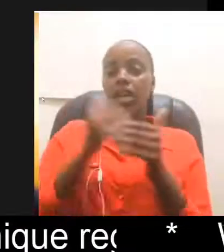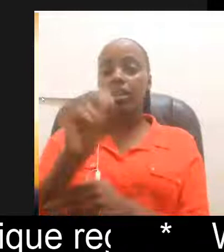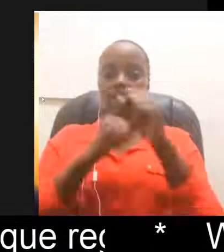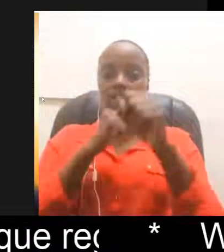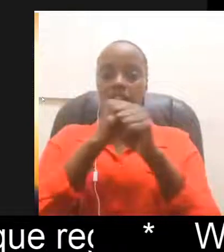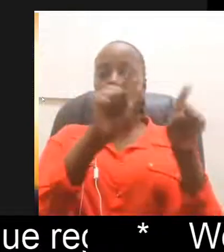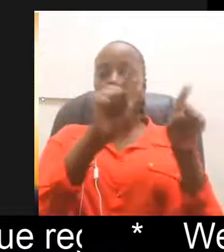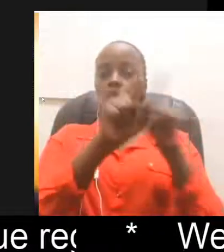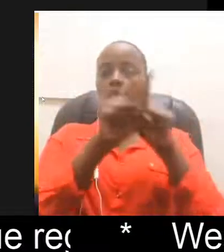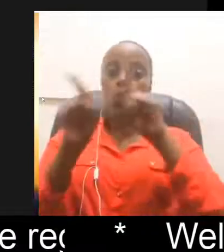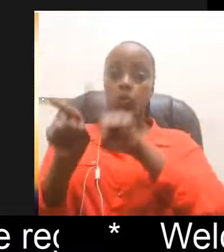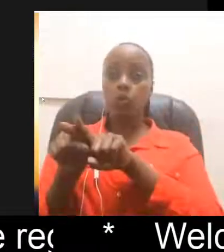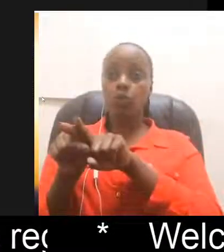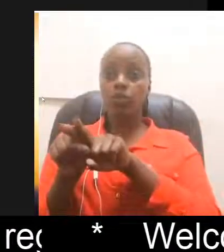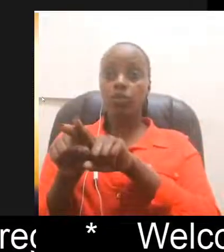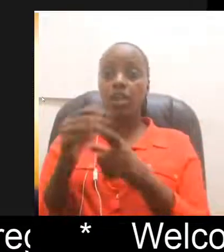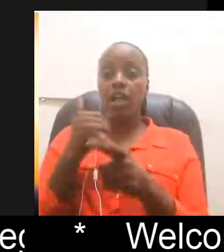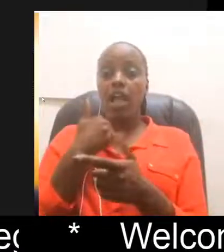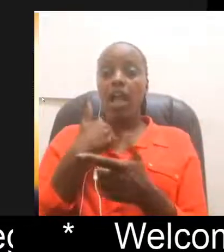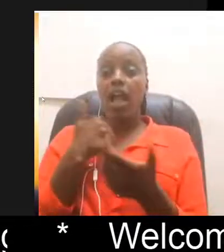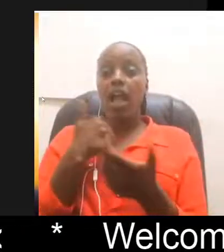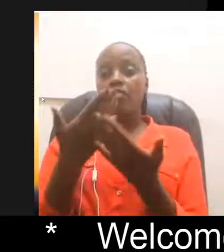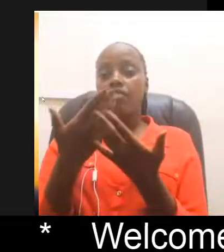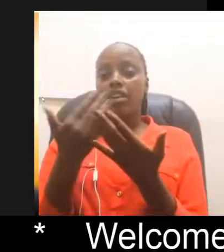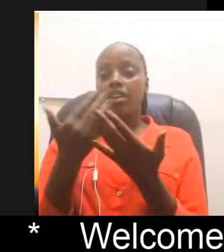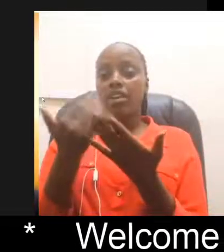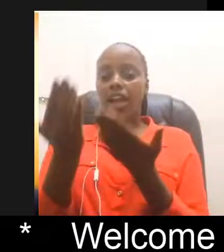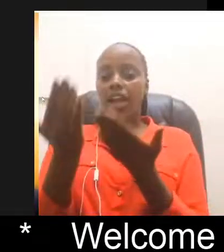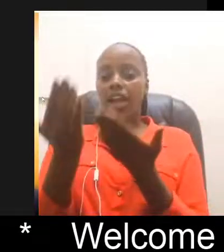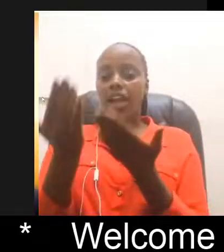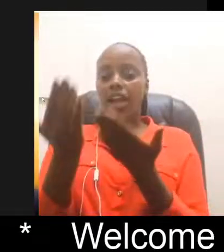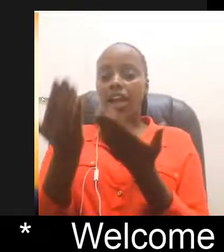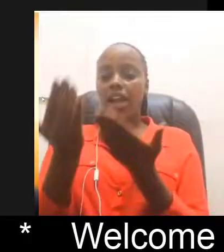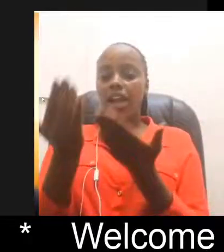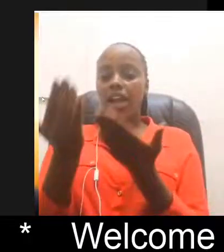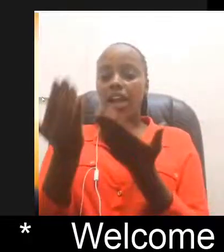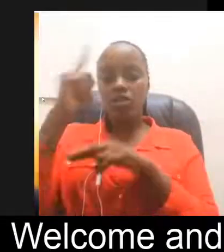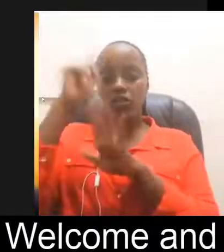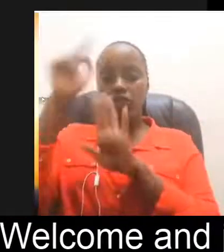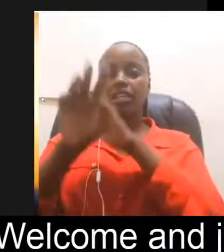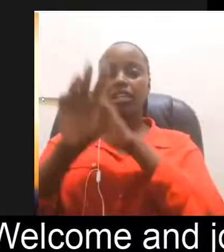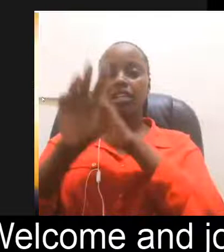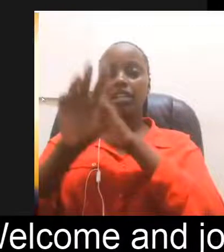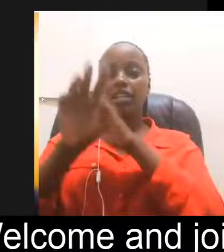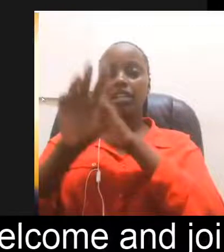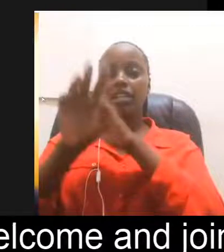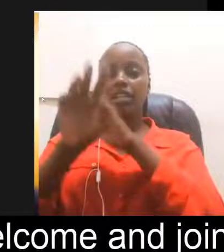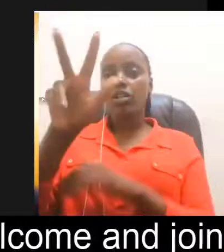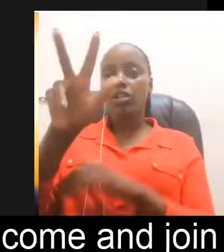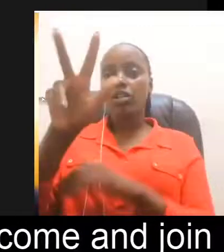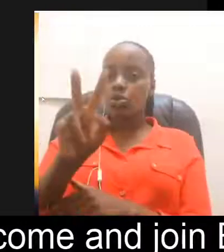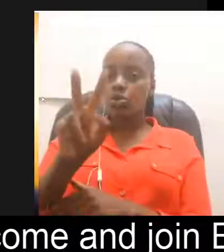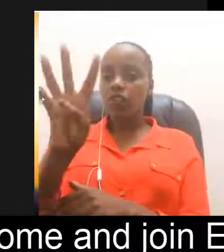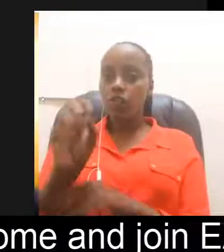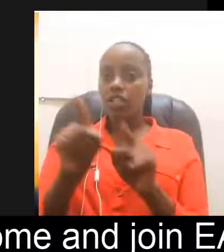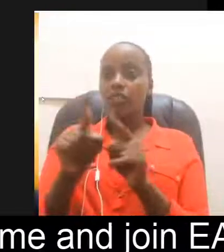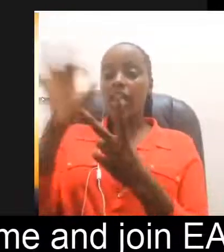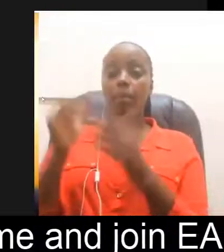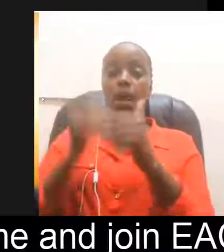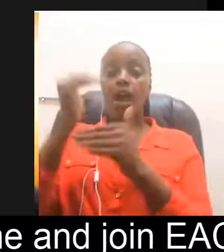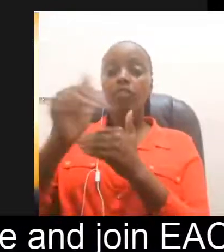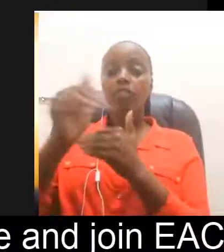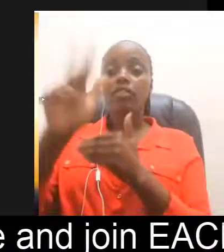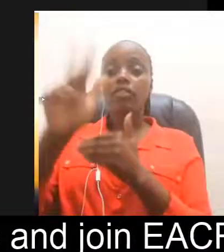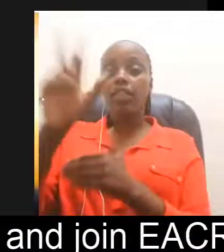also having an assessment report of Agenda 2040. That will be a priority after 30 years. Thank you,